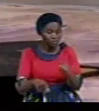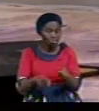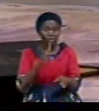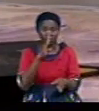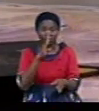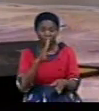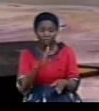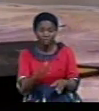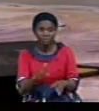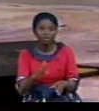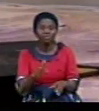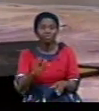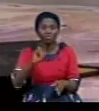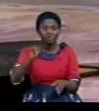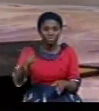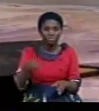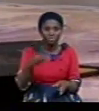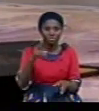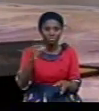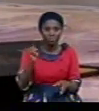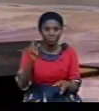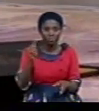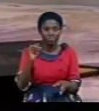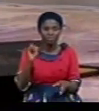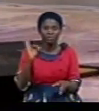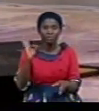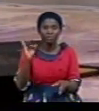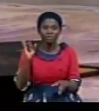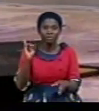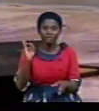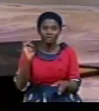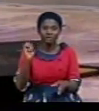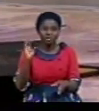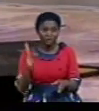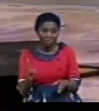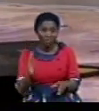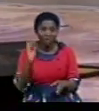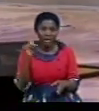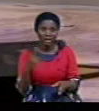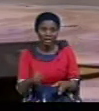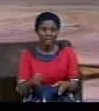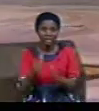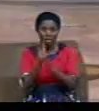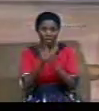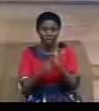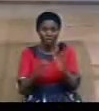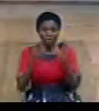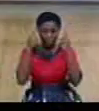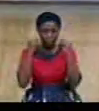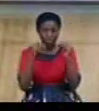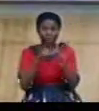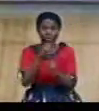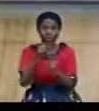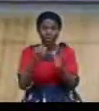of Moses when that justification comes he makes us better